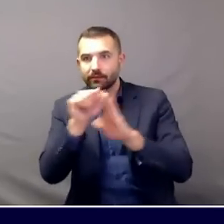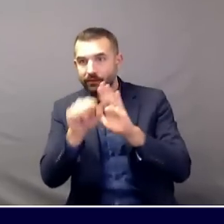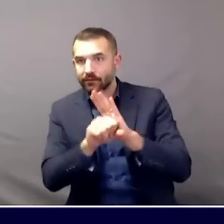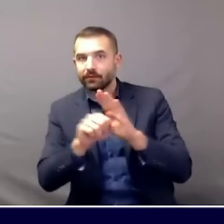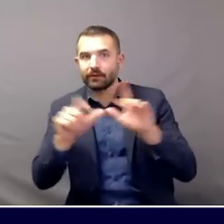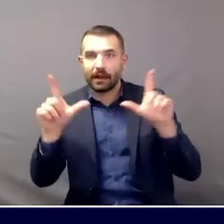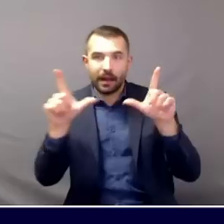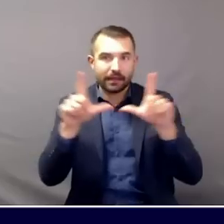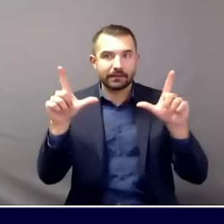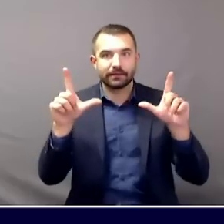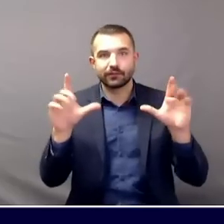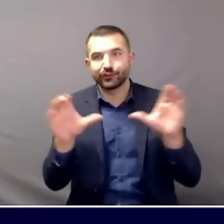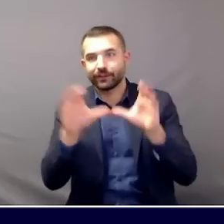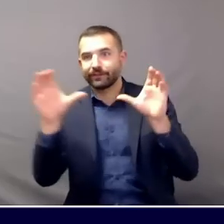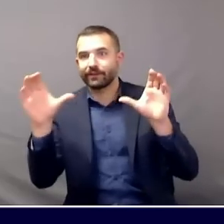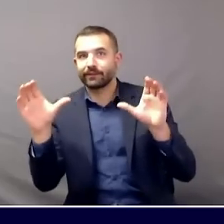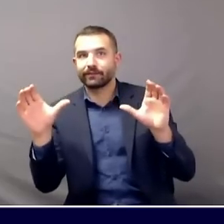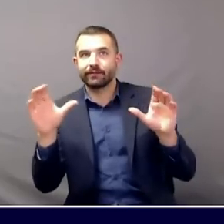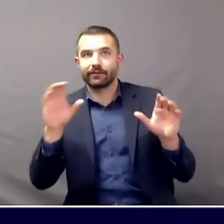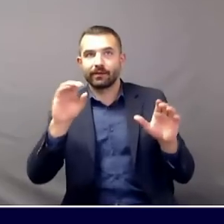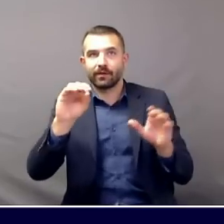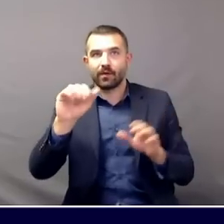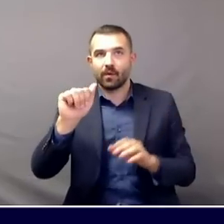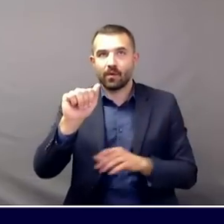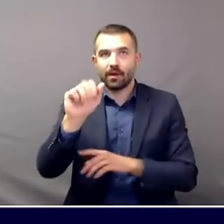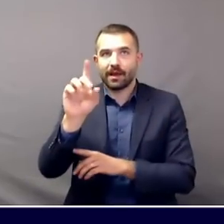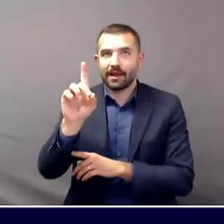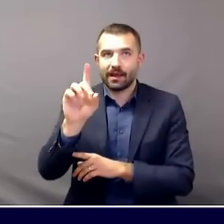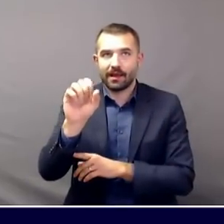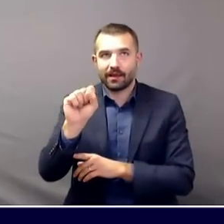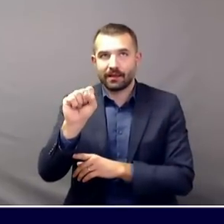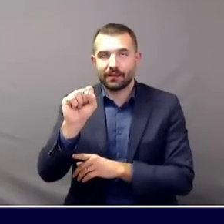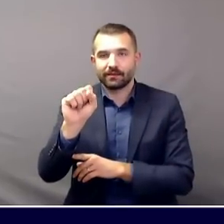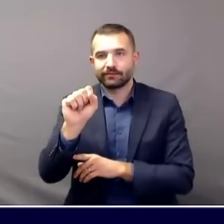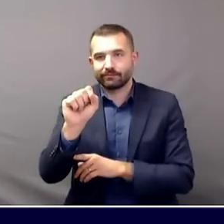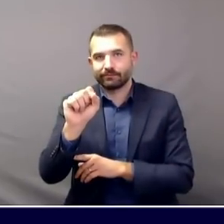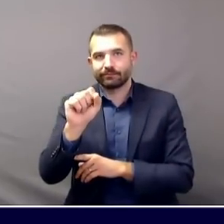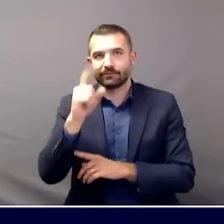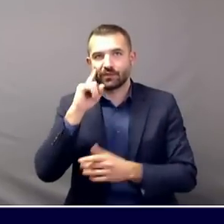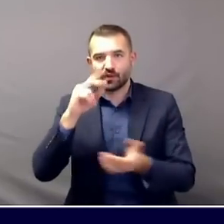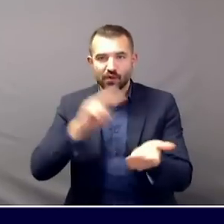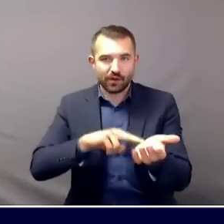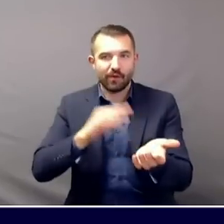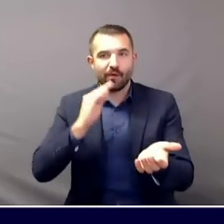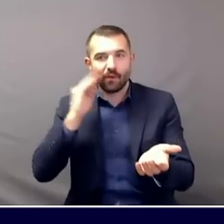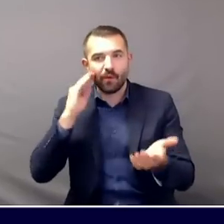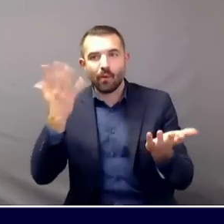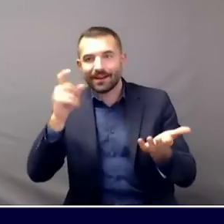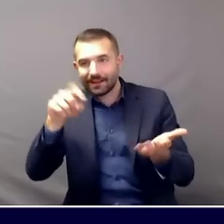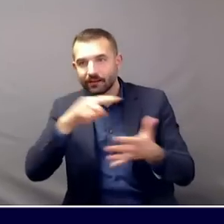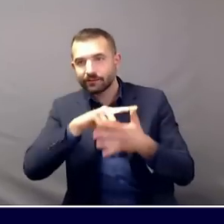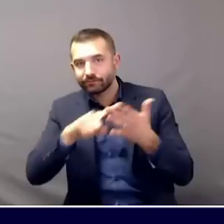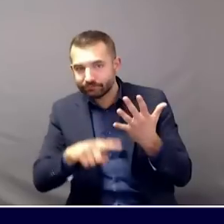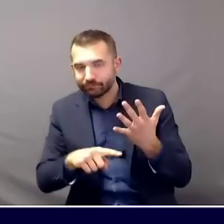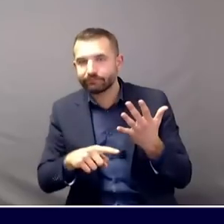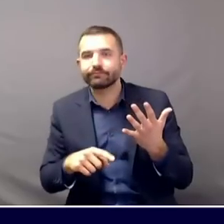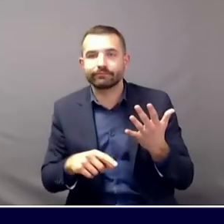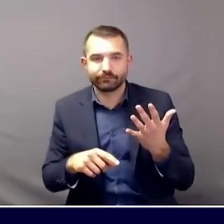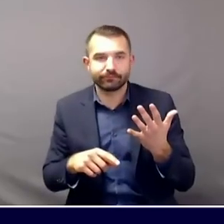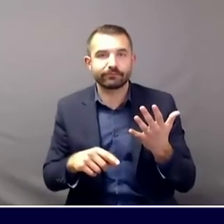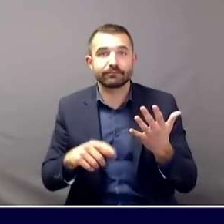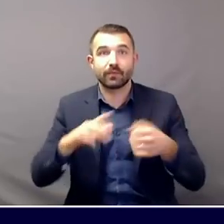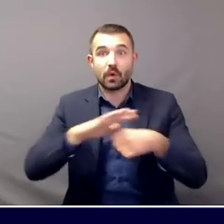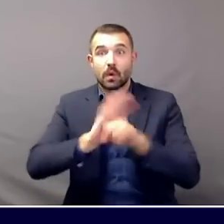ODES to make sure that nursing homes have what they need. I think what's happened is that as the prevalence of COVID-19